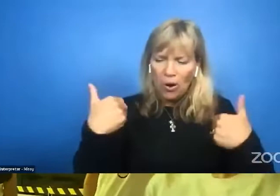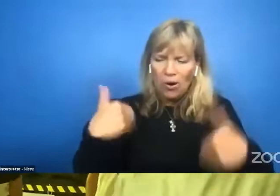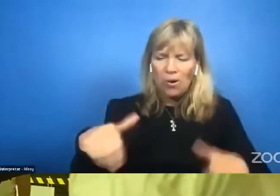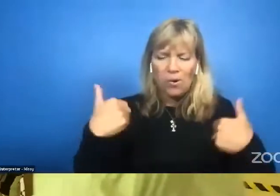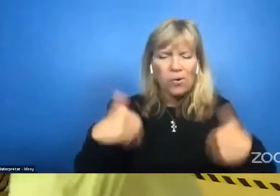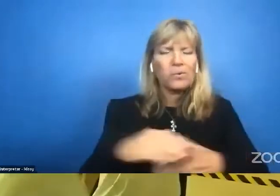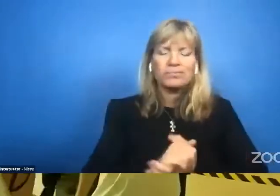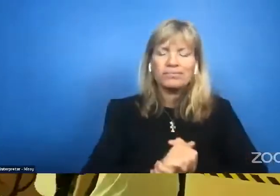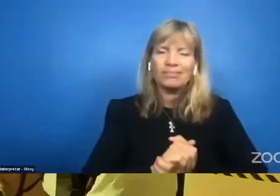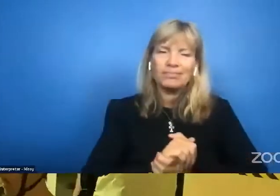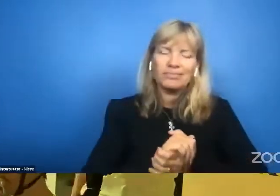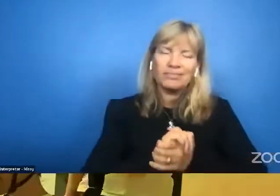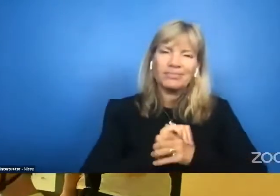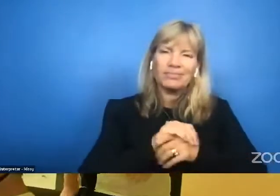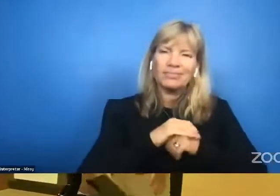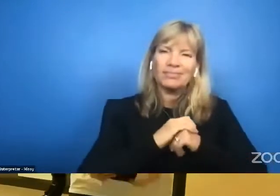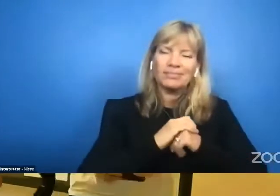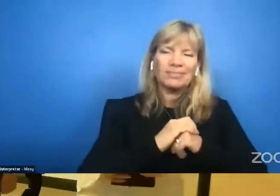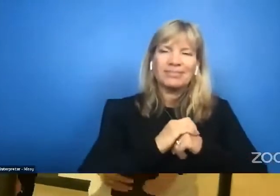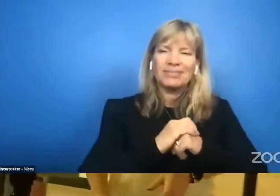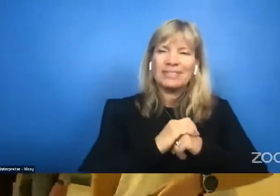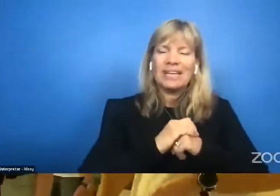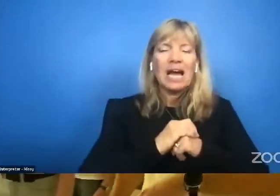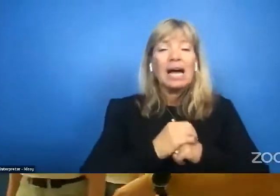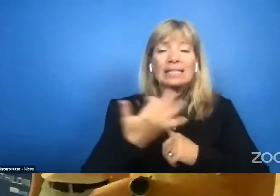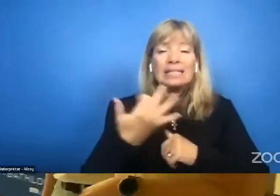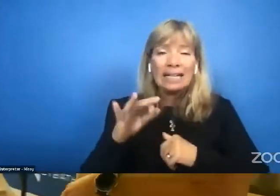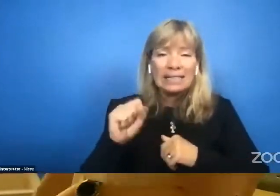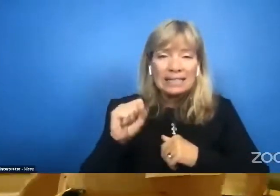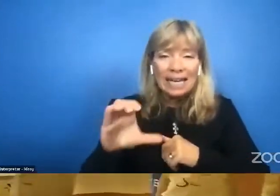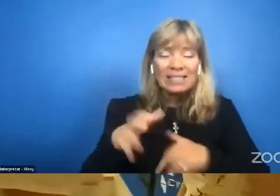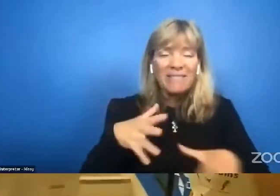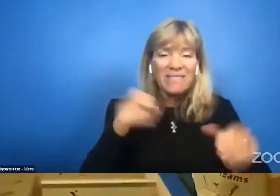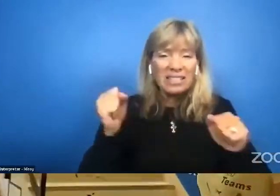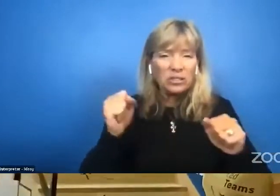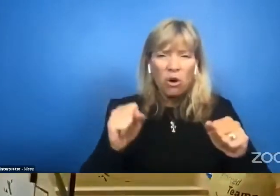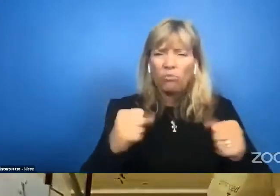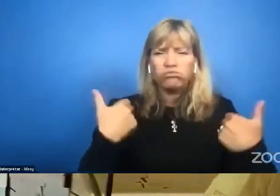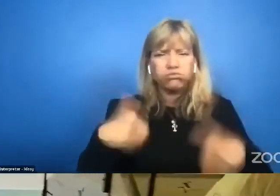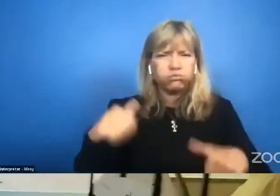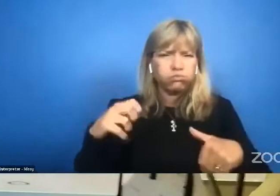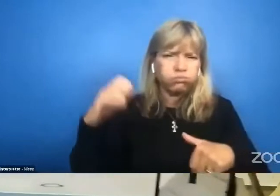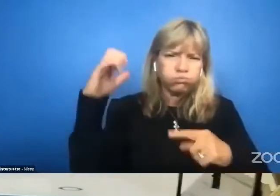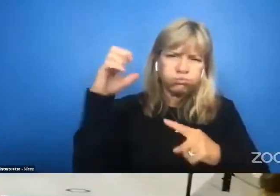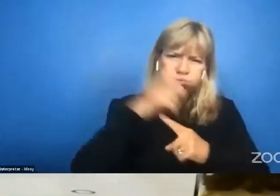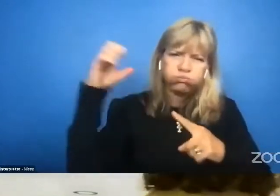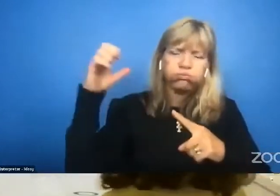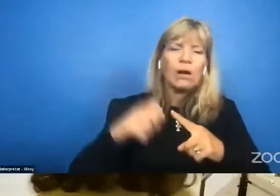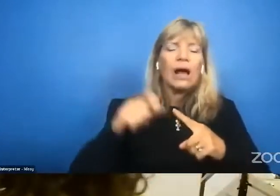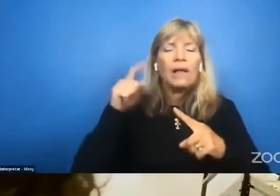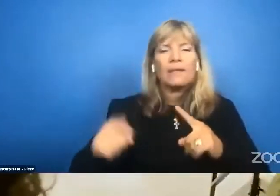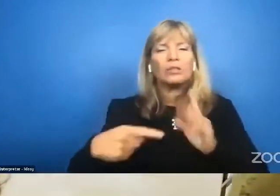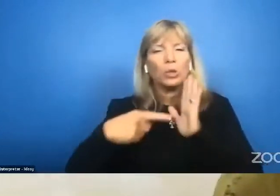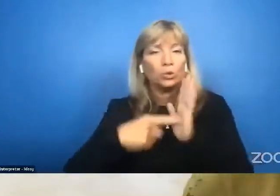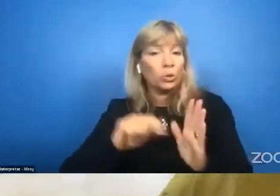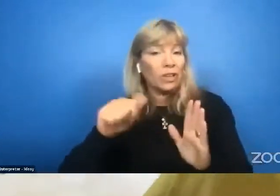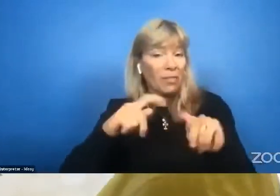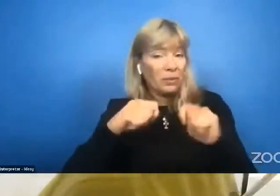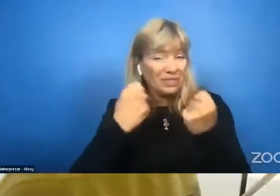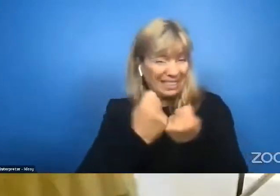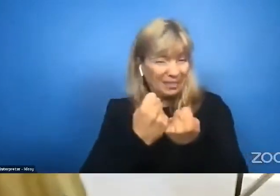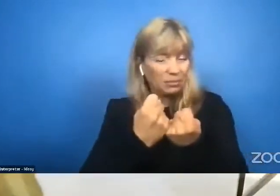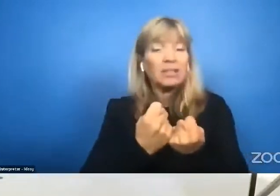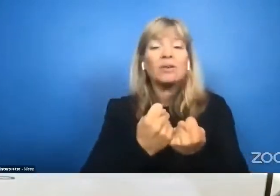19 seconds quicker. Brilliant. So this is a signal to the other teams that will join the CYBATHLON competition